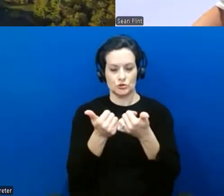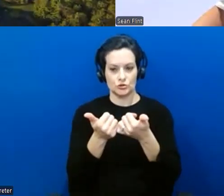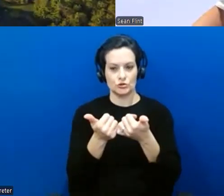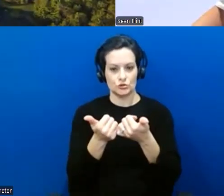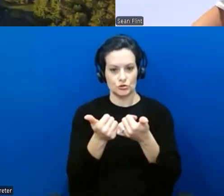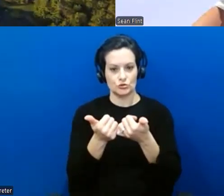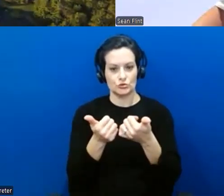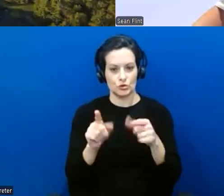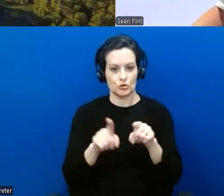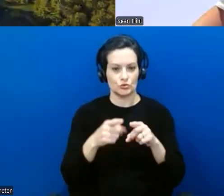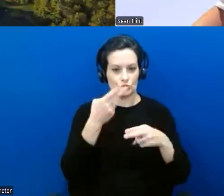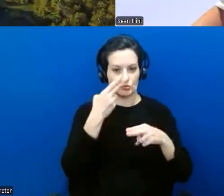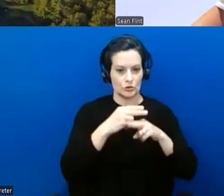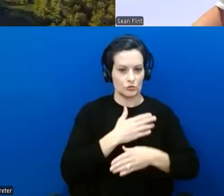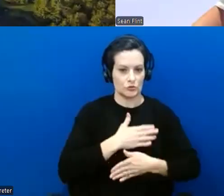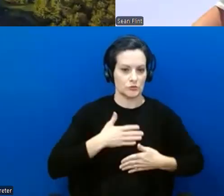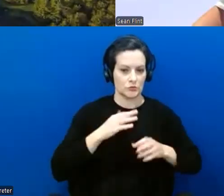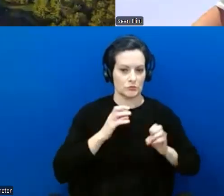recreation opportunities?